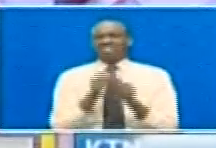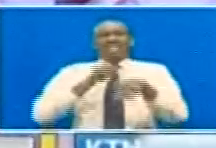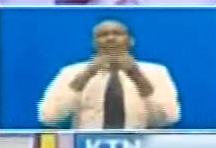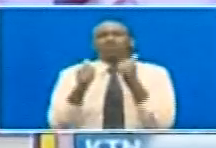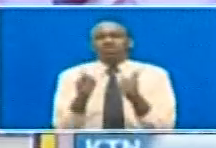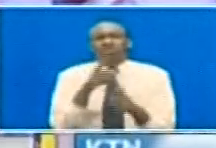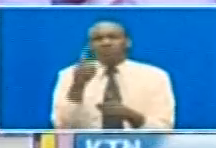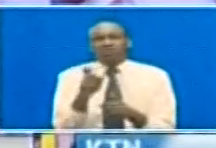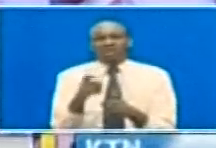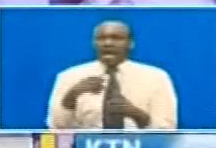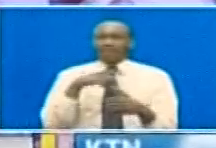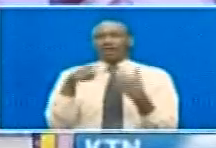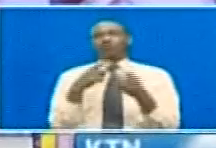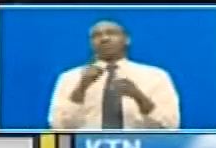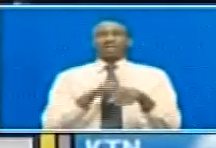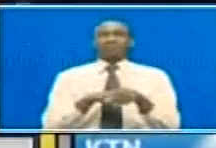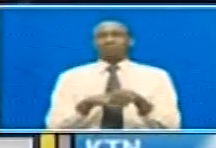time? Till